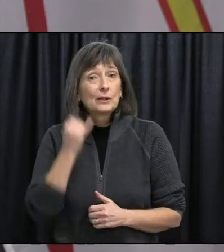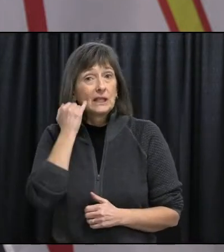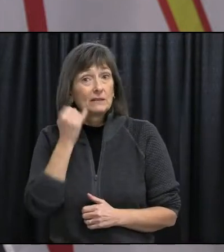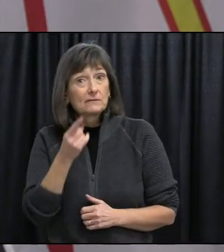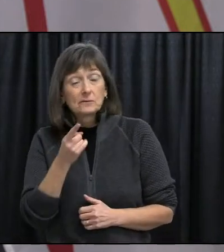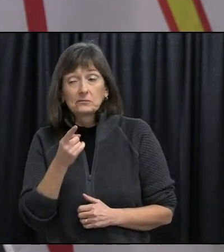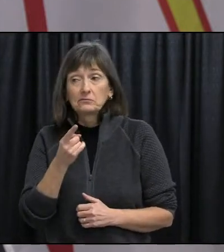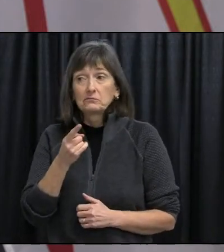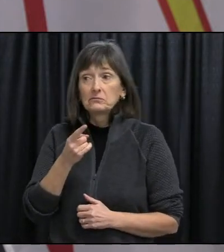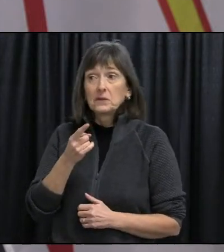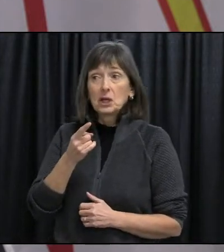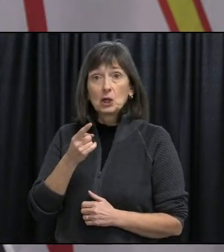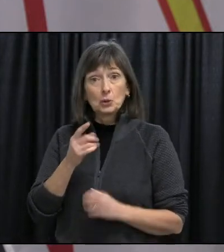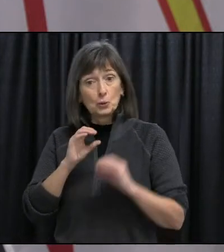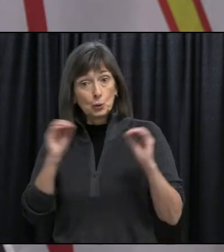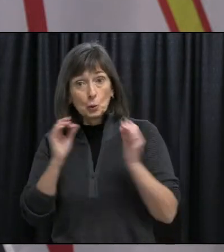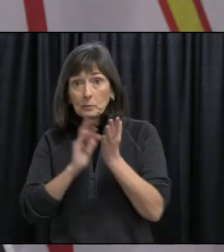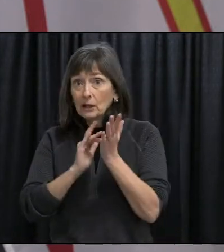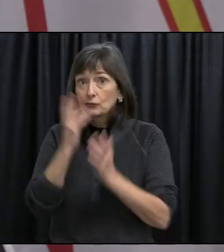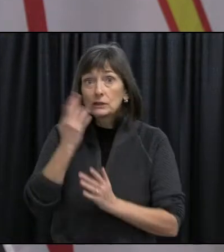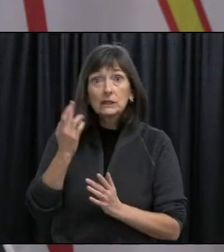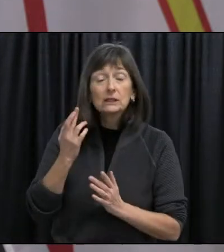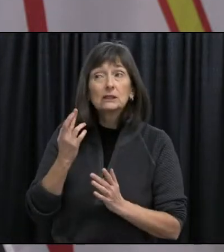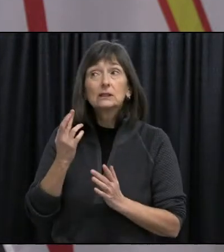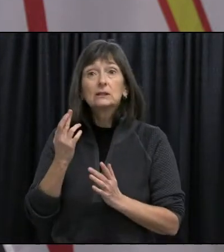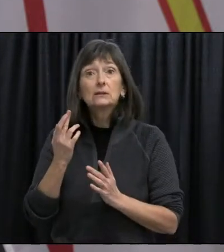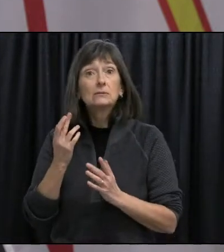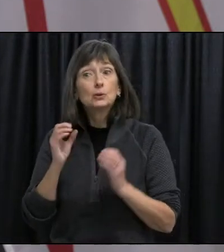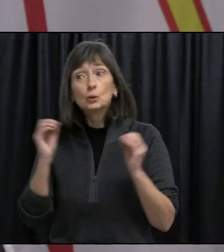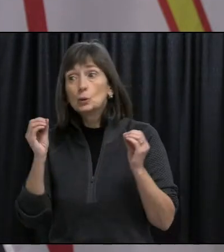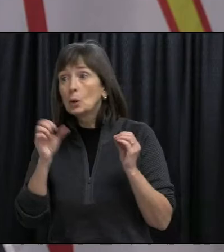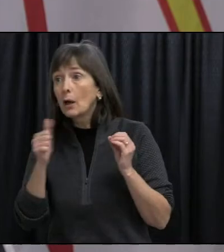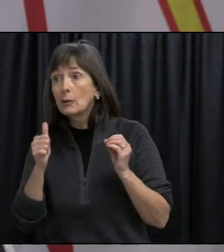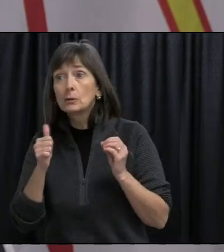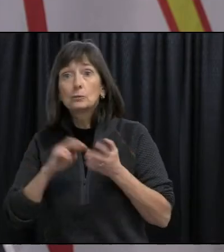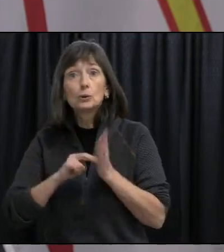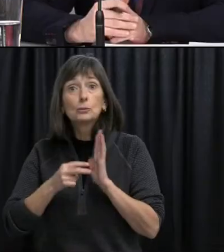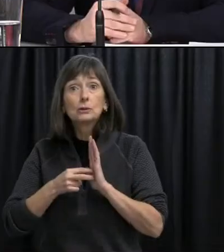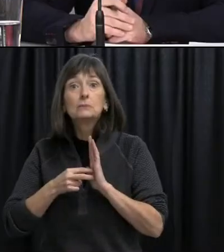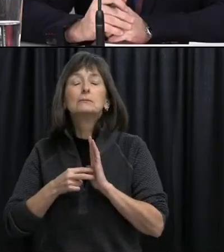isn't a medical contraindication, is to wear a well-fitted mask.